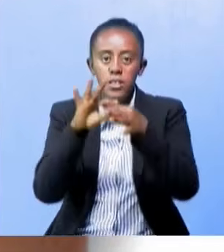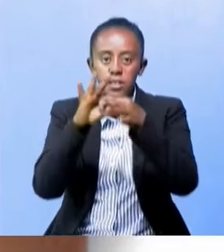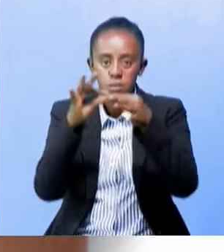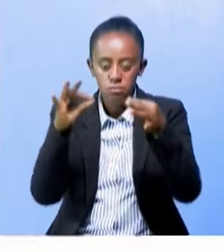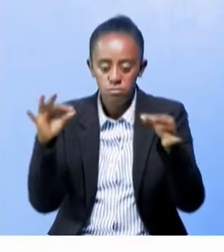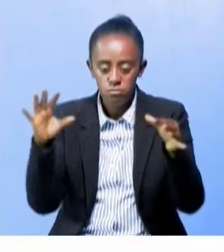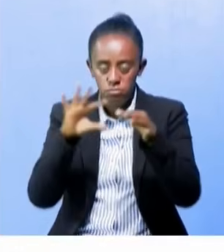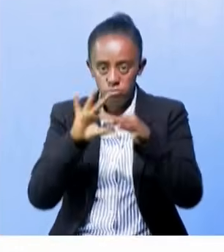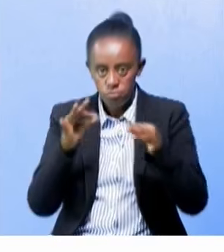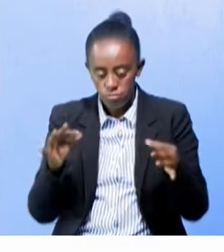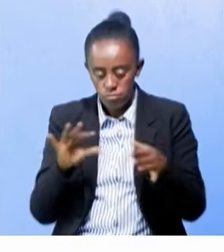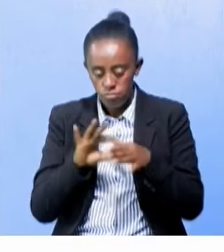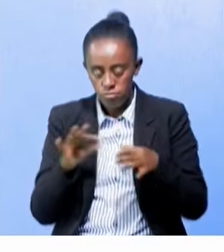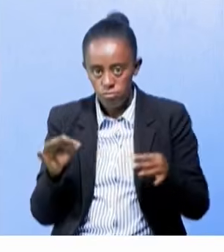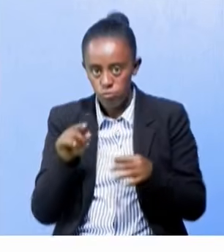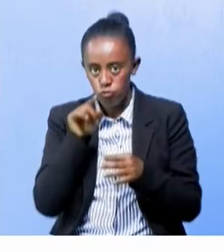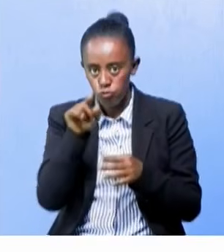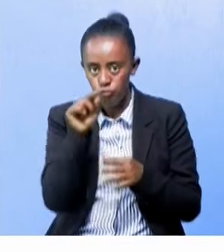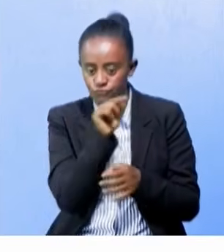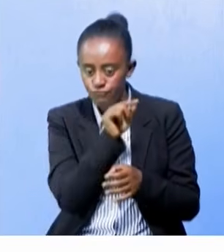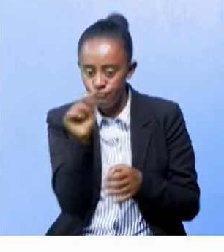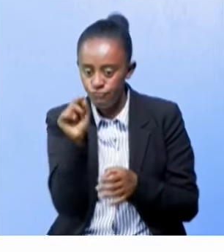sentence.